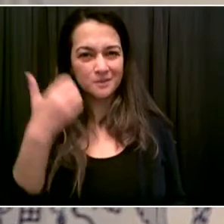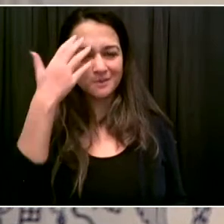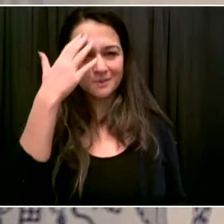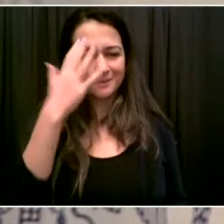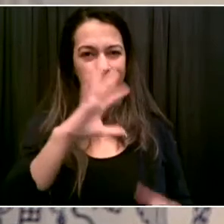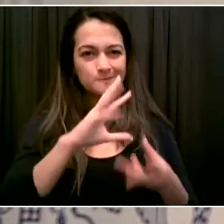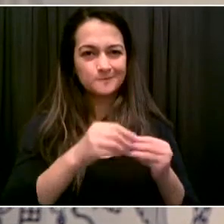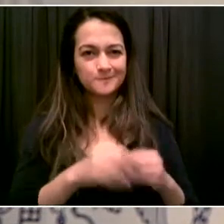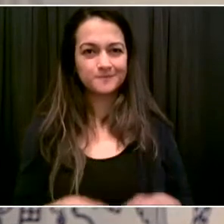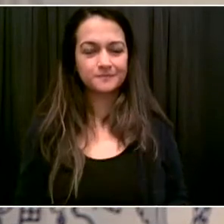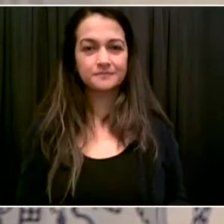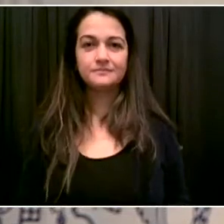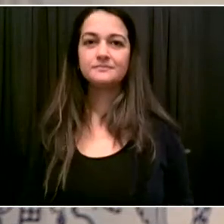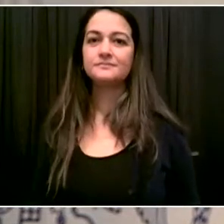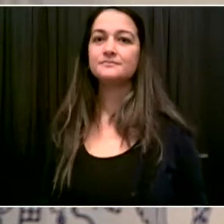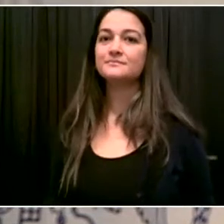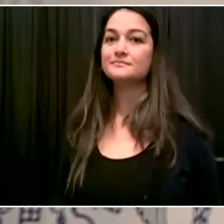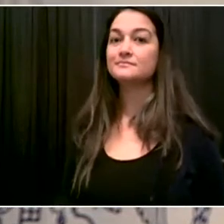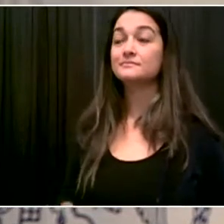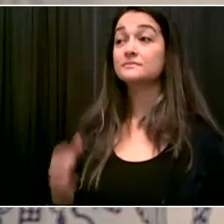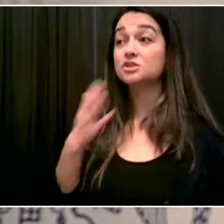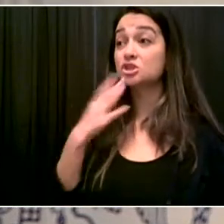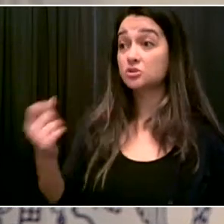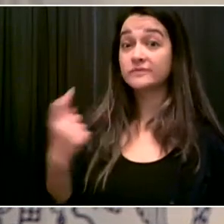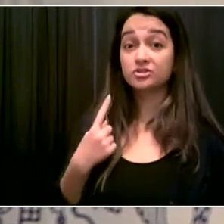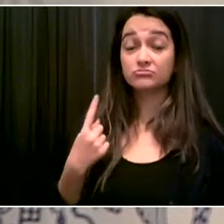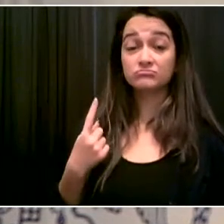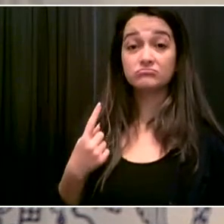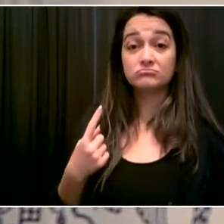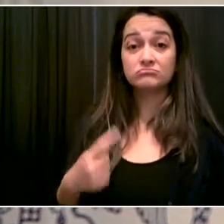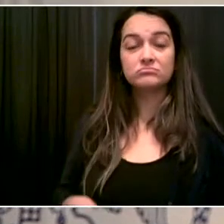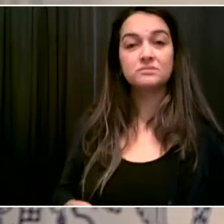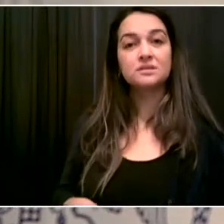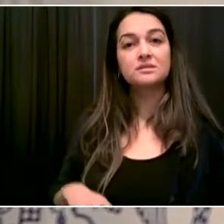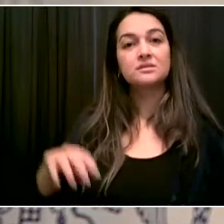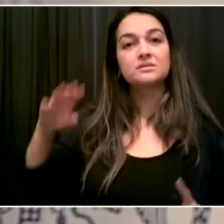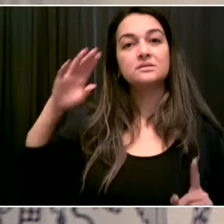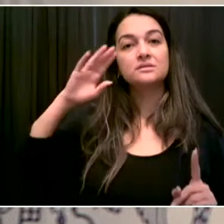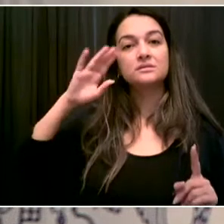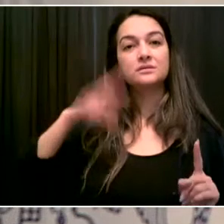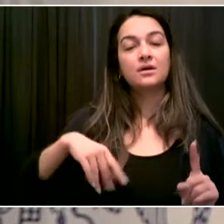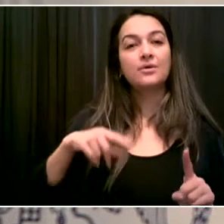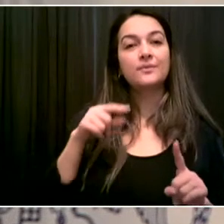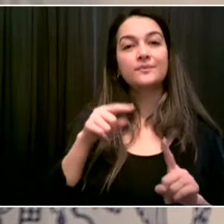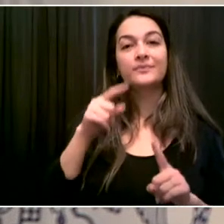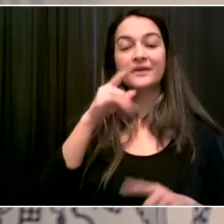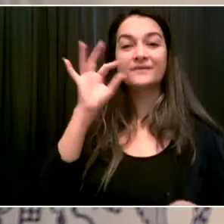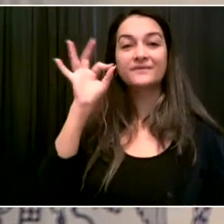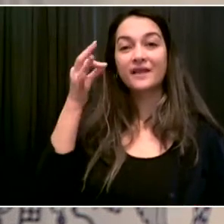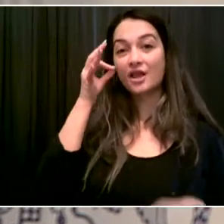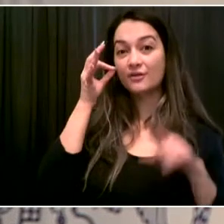Federal infrastructure, look, we are really hopeful about the infrastructure plan.